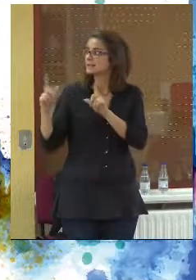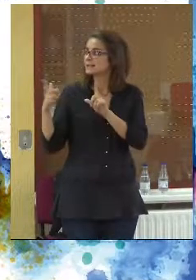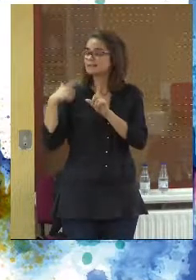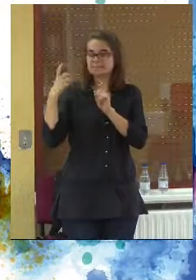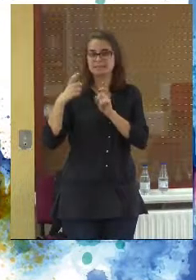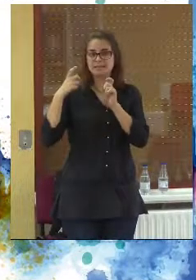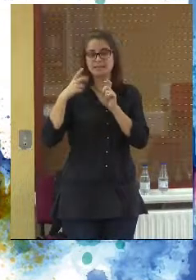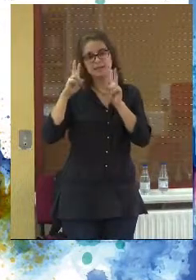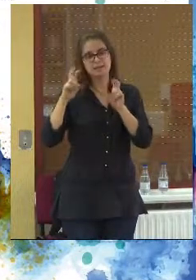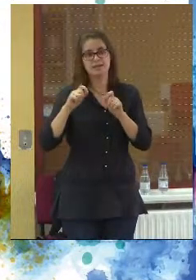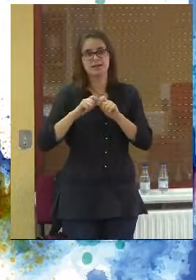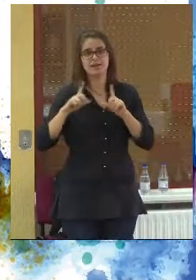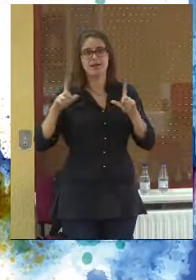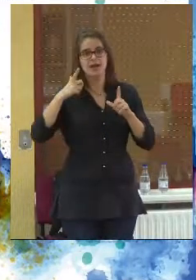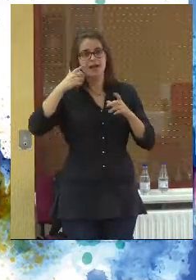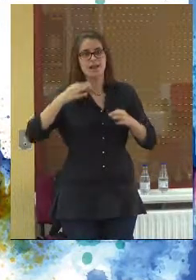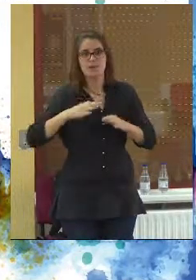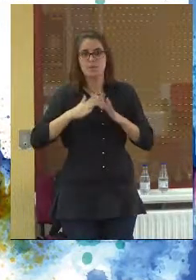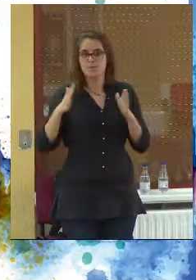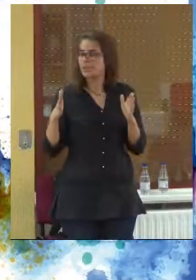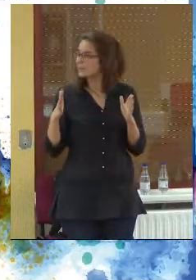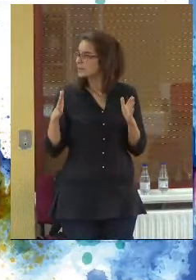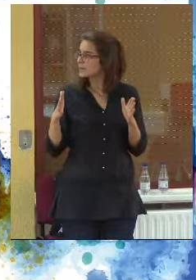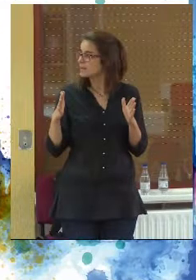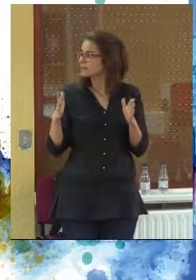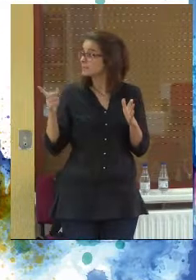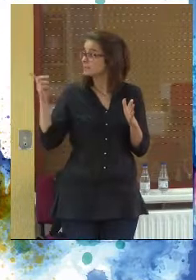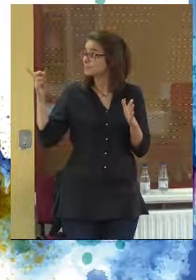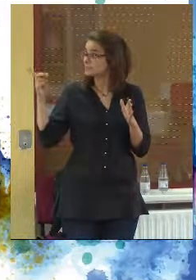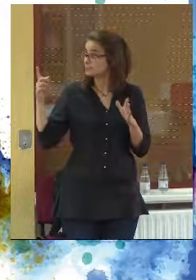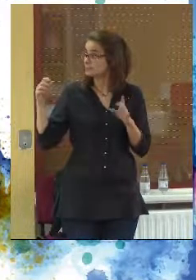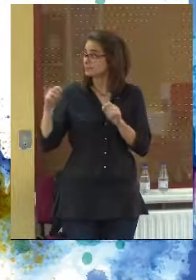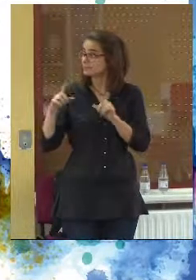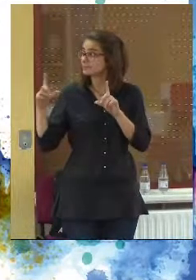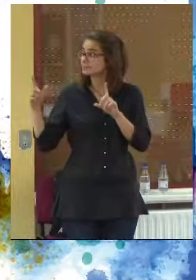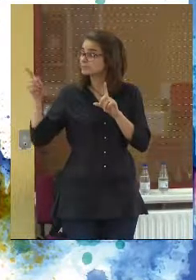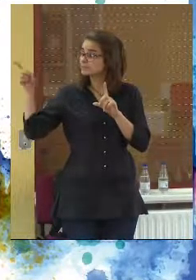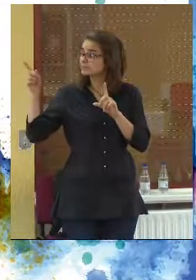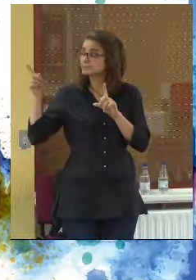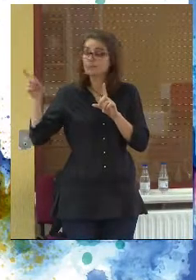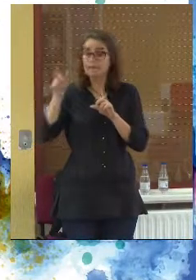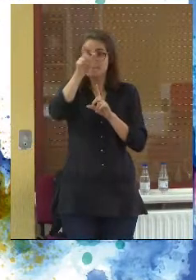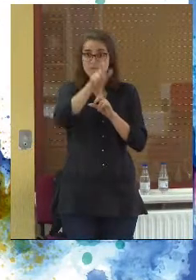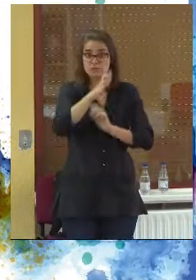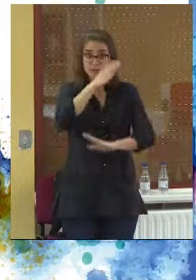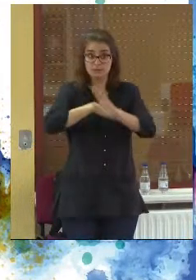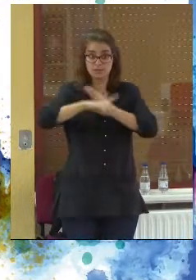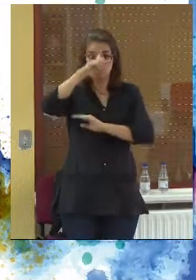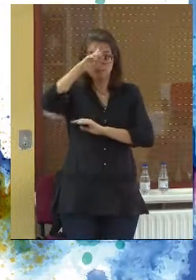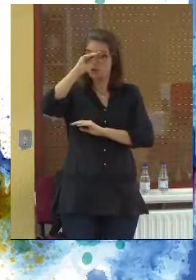how do we capture what others follow? The image, we see the person with the